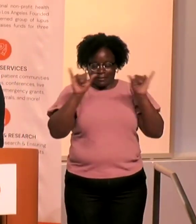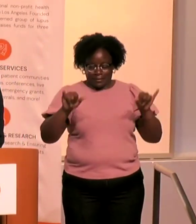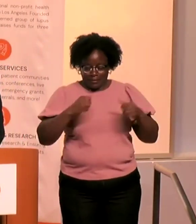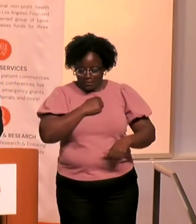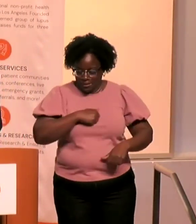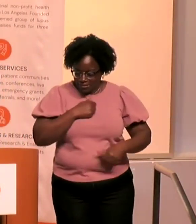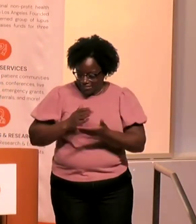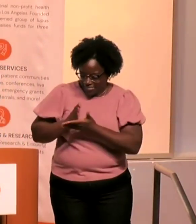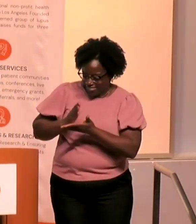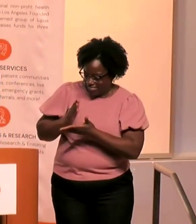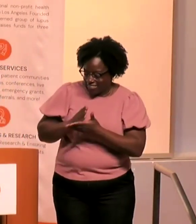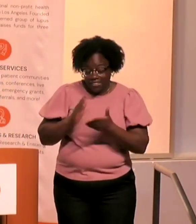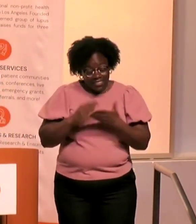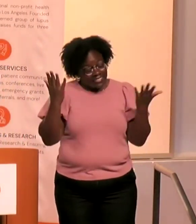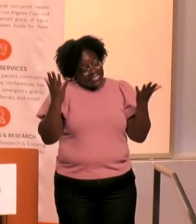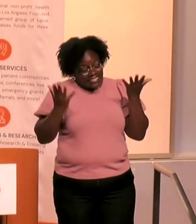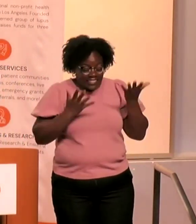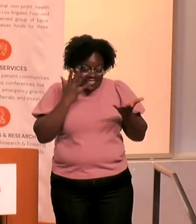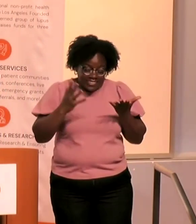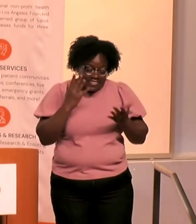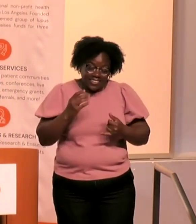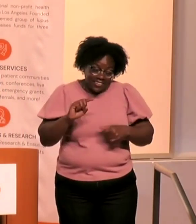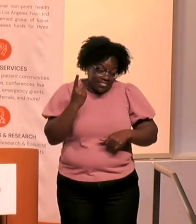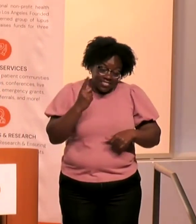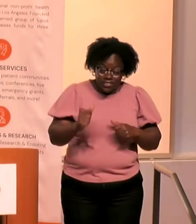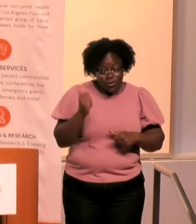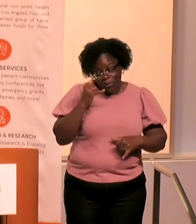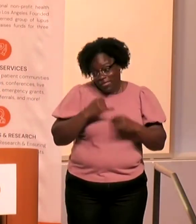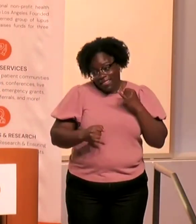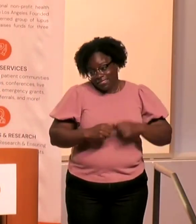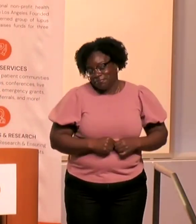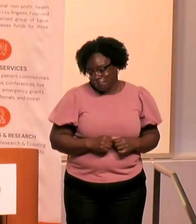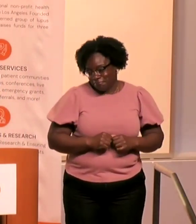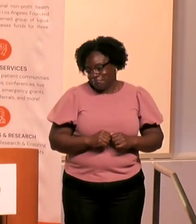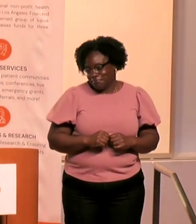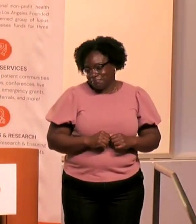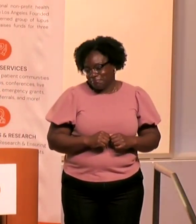that's okay. Not the first time, won't be the last.